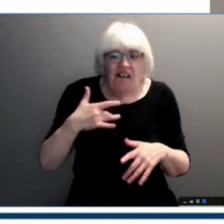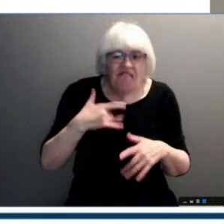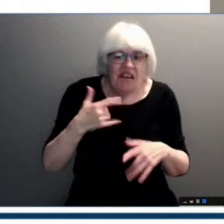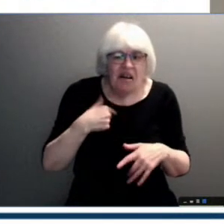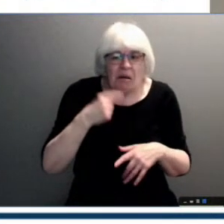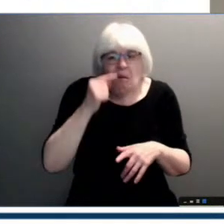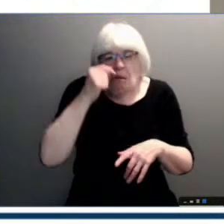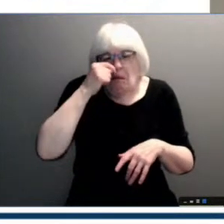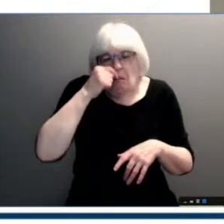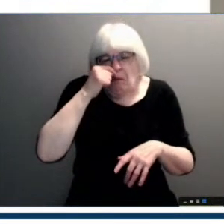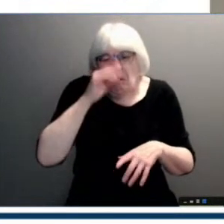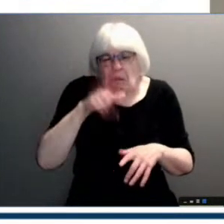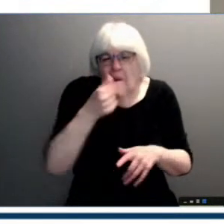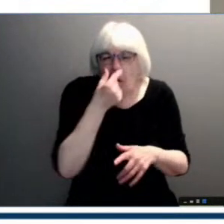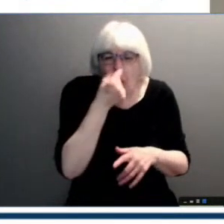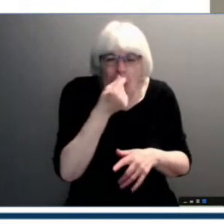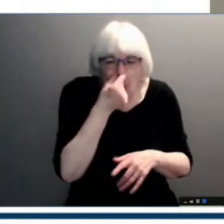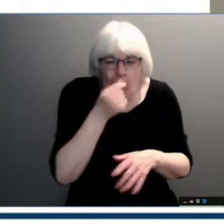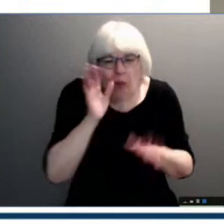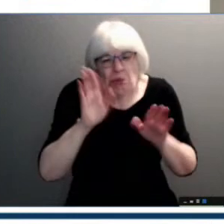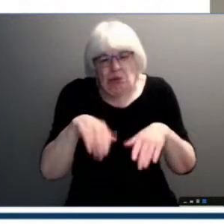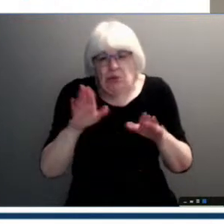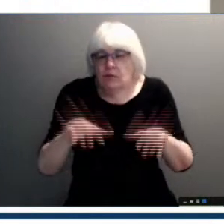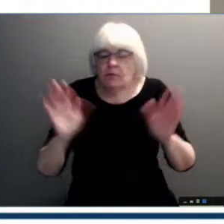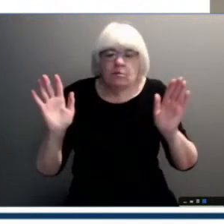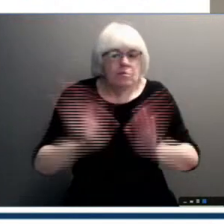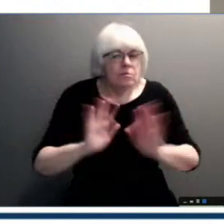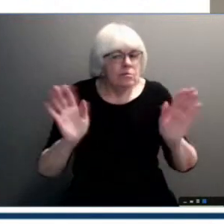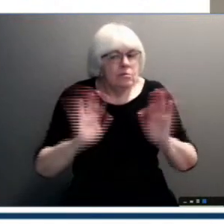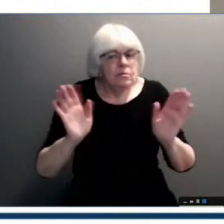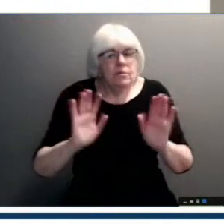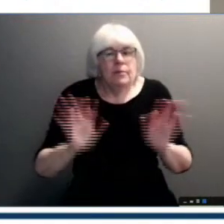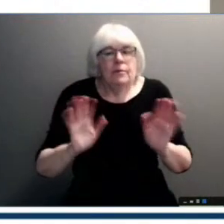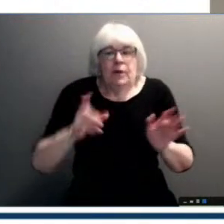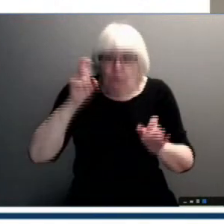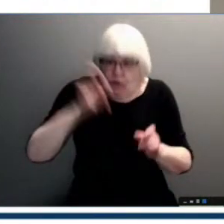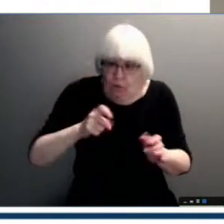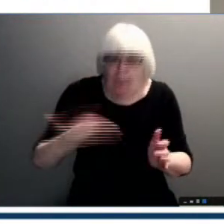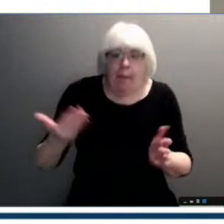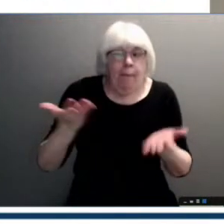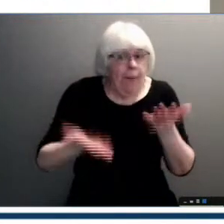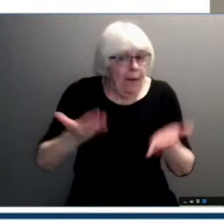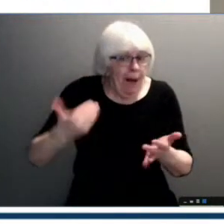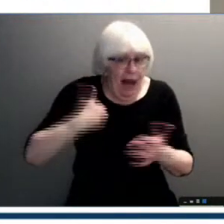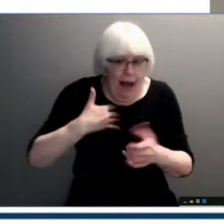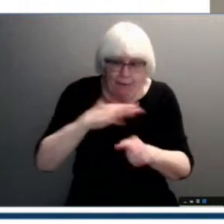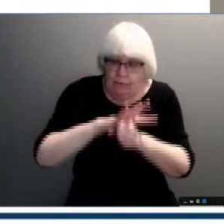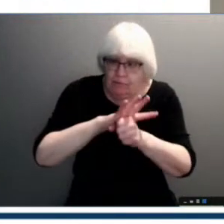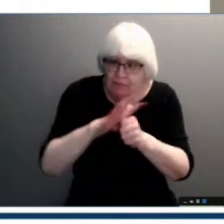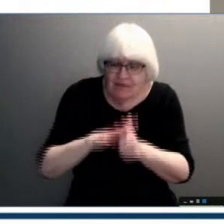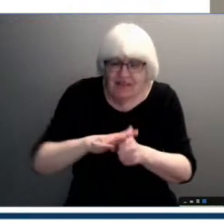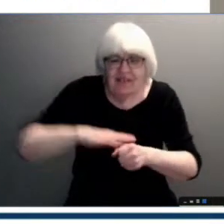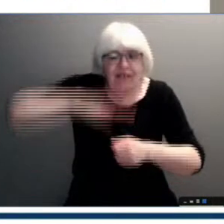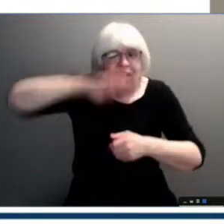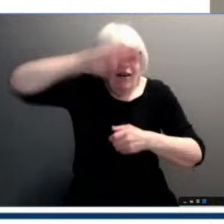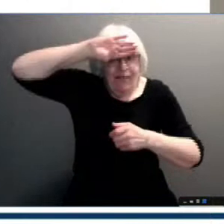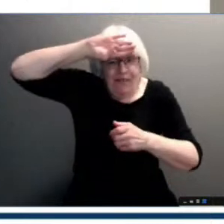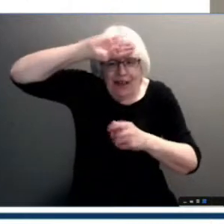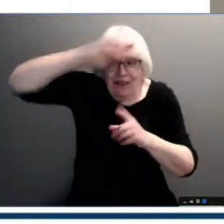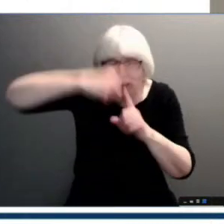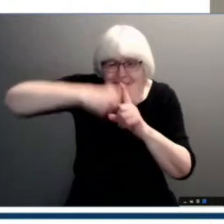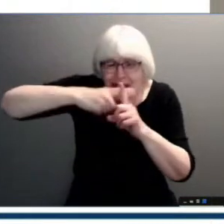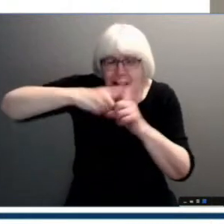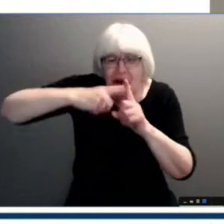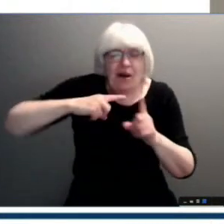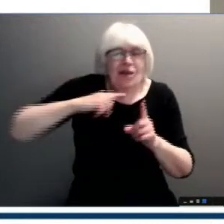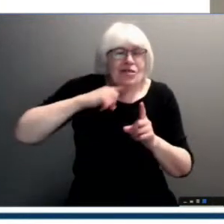you have cough, fever, sore throat, runny nose, you have to assume that you have